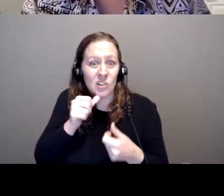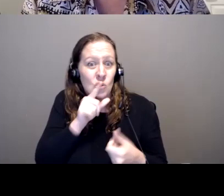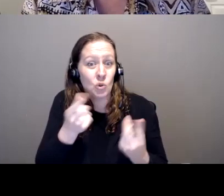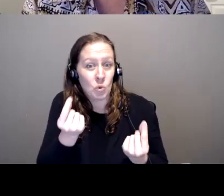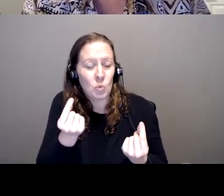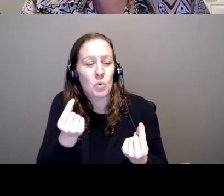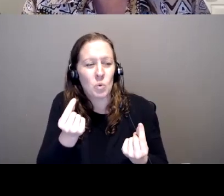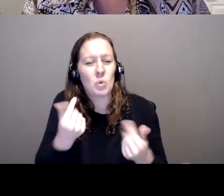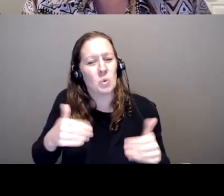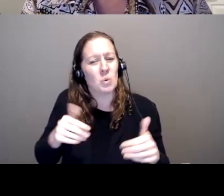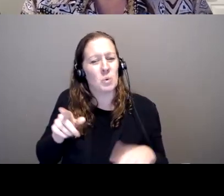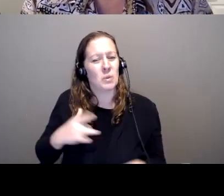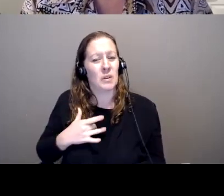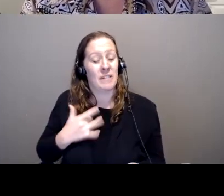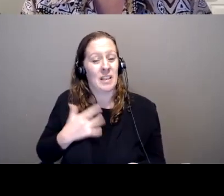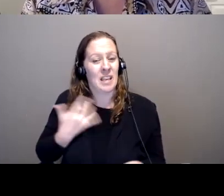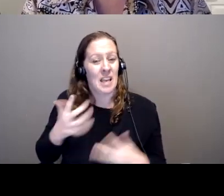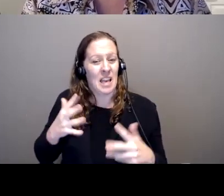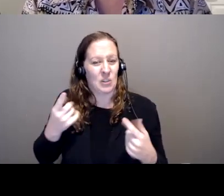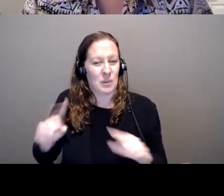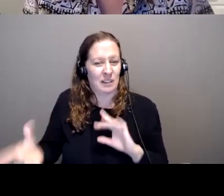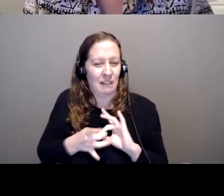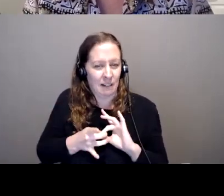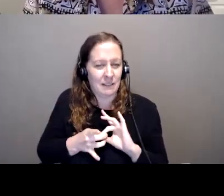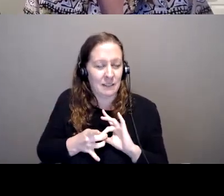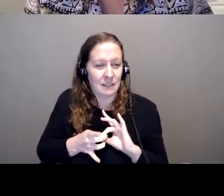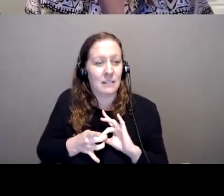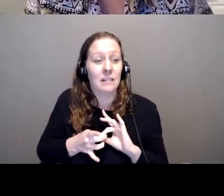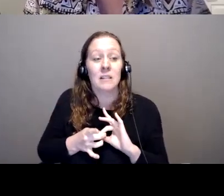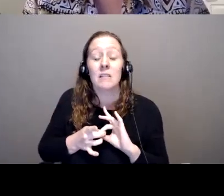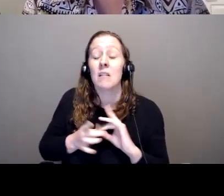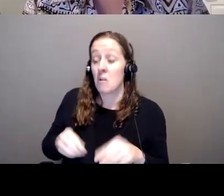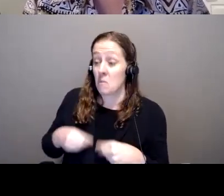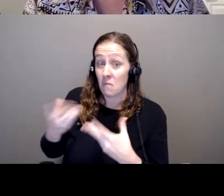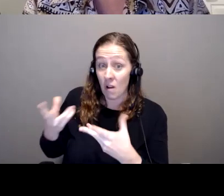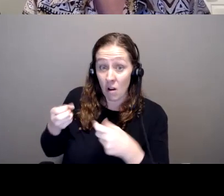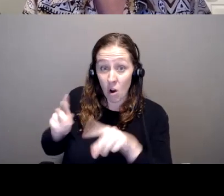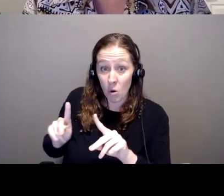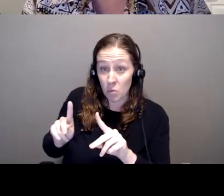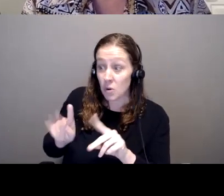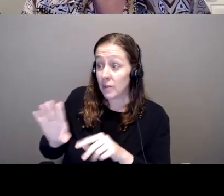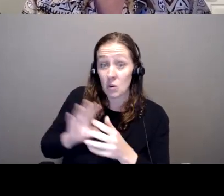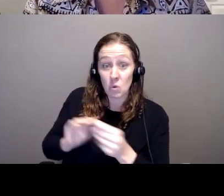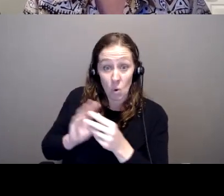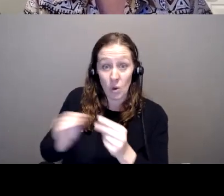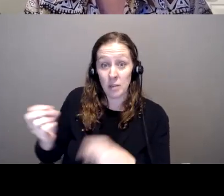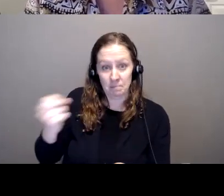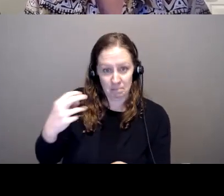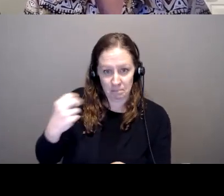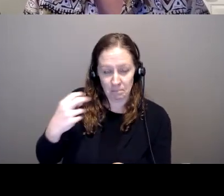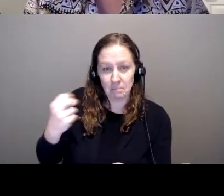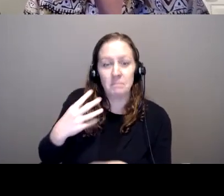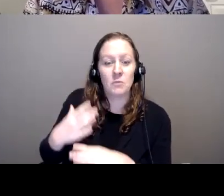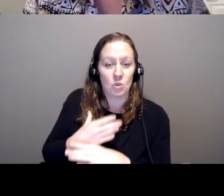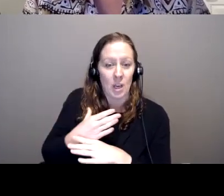quite anxious about that. And so we give them the opportunity to share their story. And it is